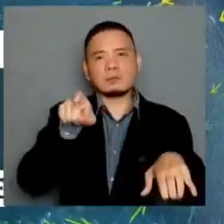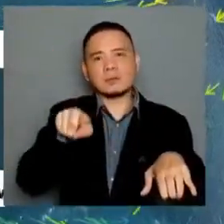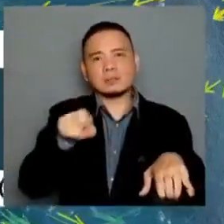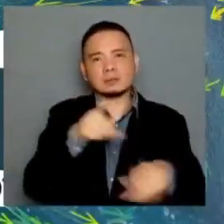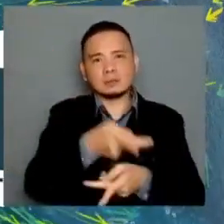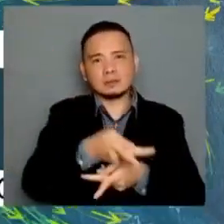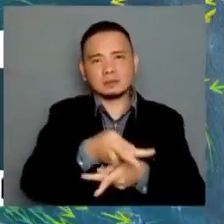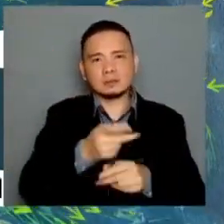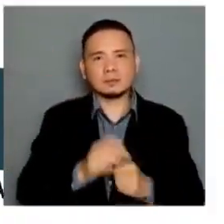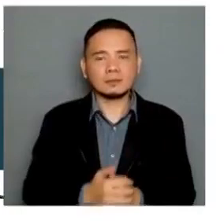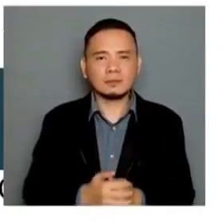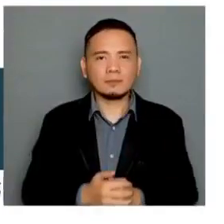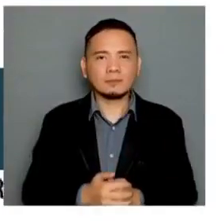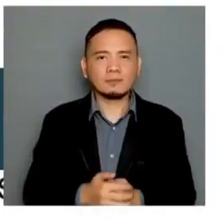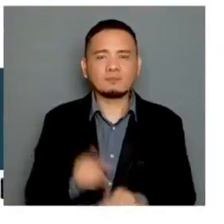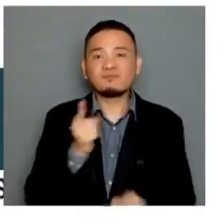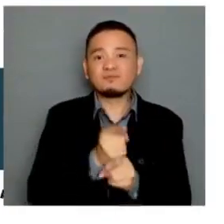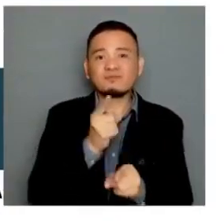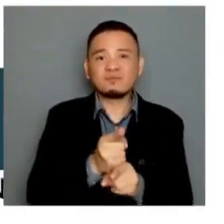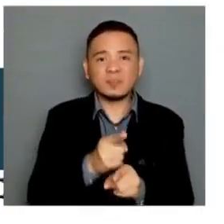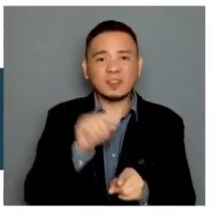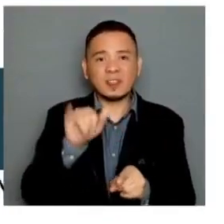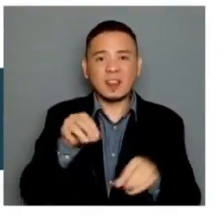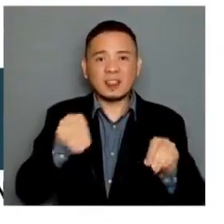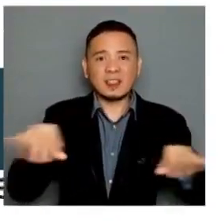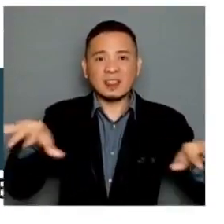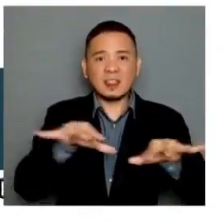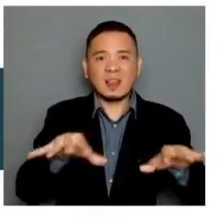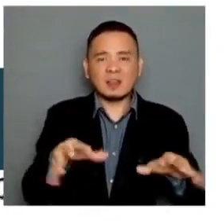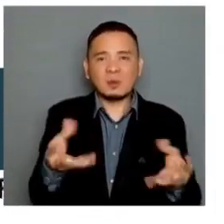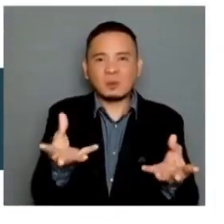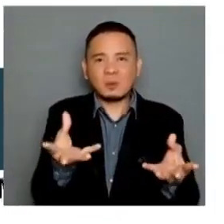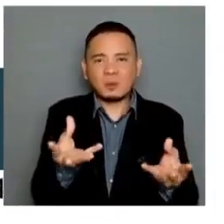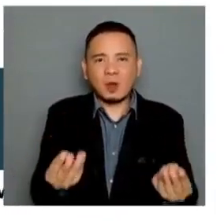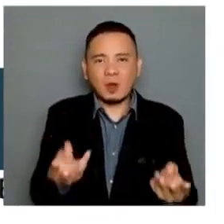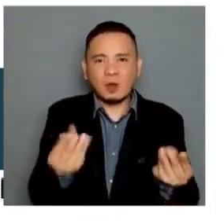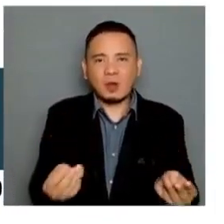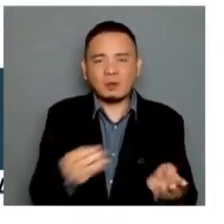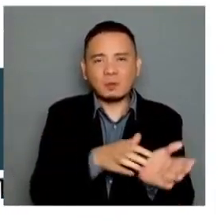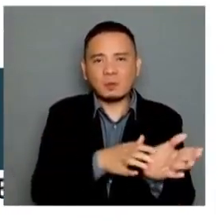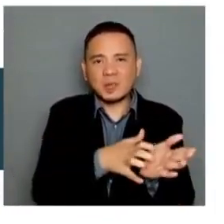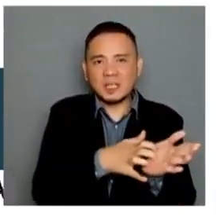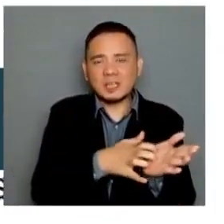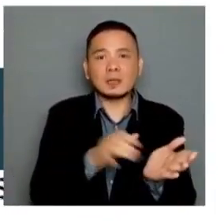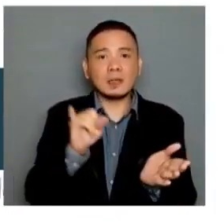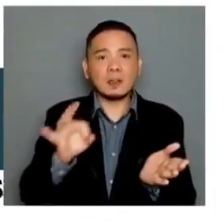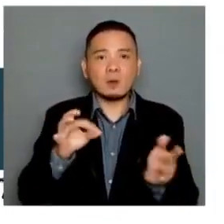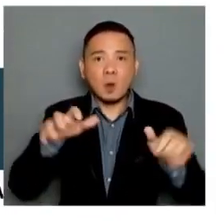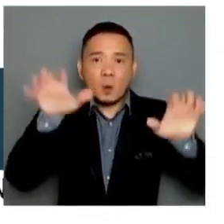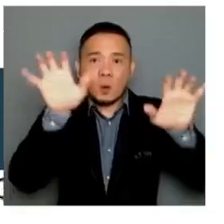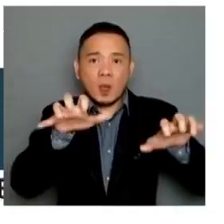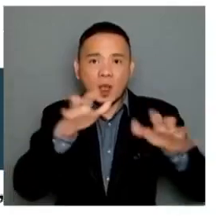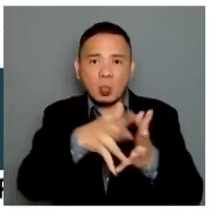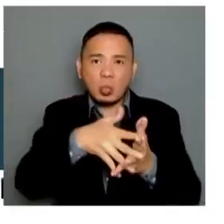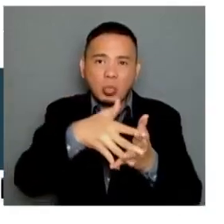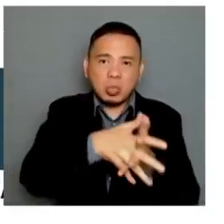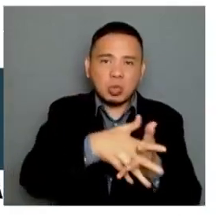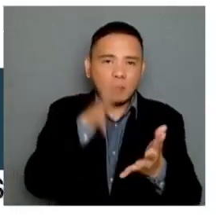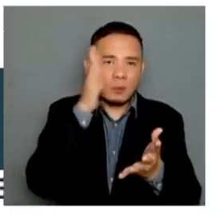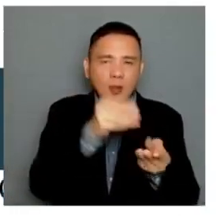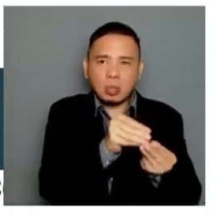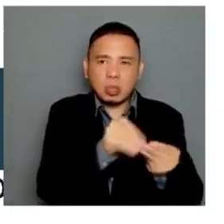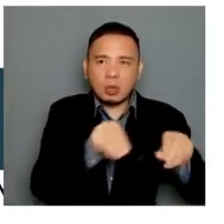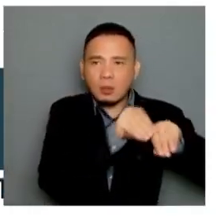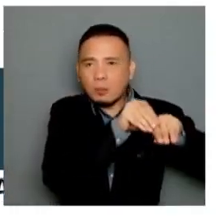kasi malambot na yung lupa, no? So kapag yes, meron po pang kaunting pag-ulan, saturated na kasi. So hindi